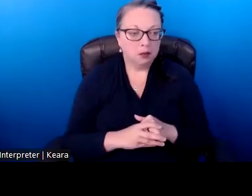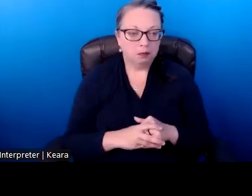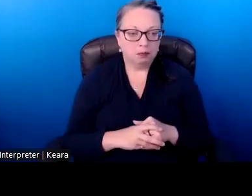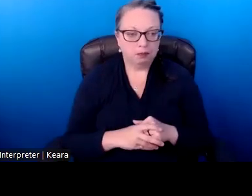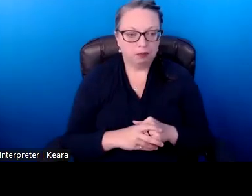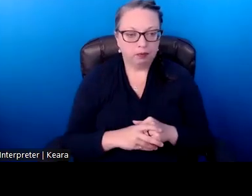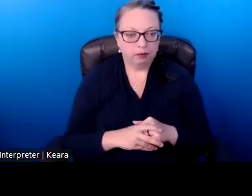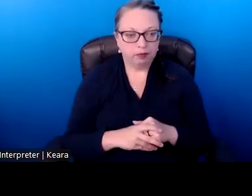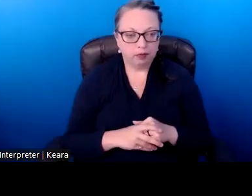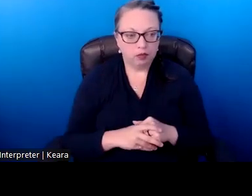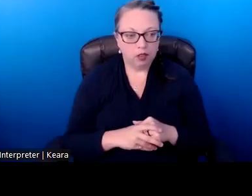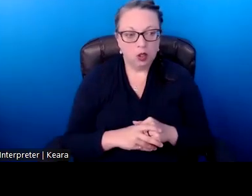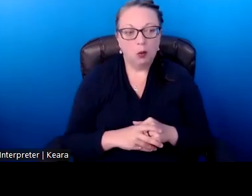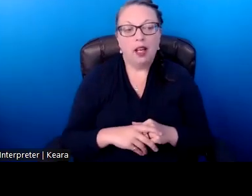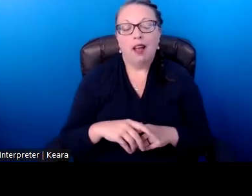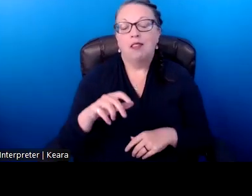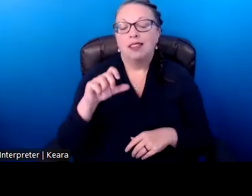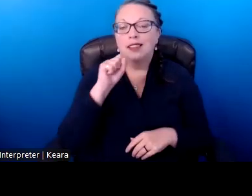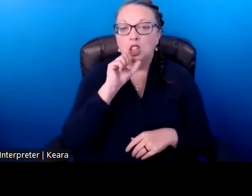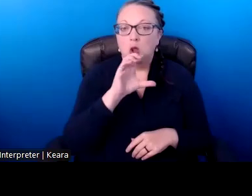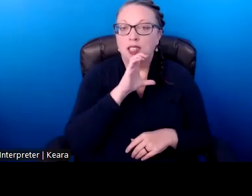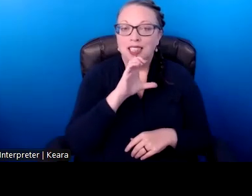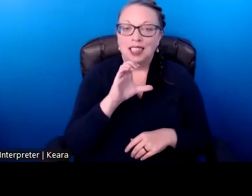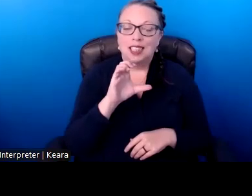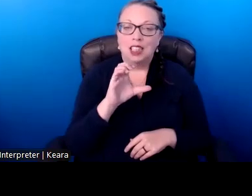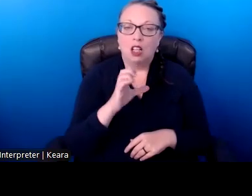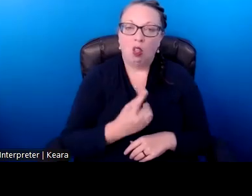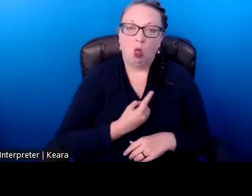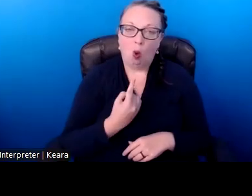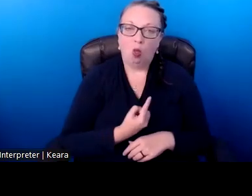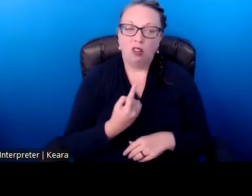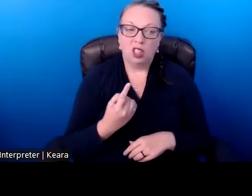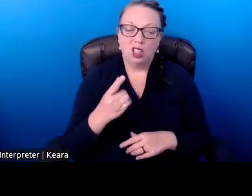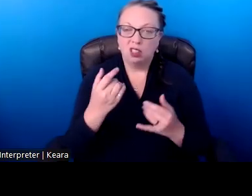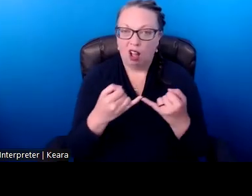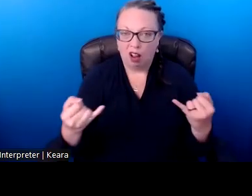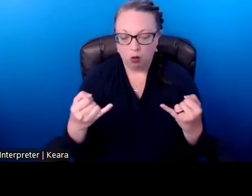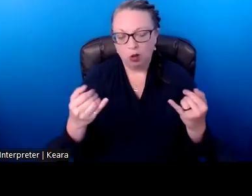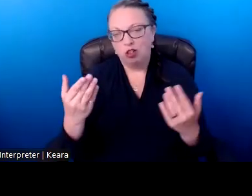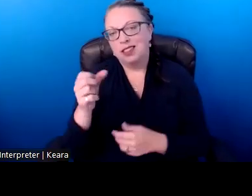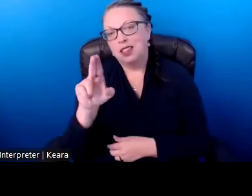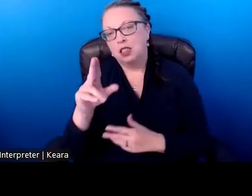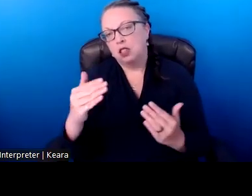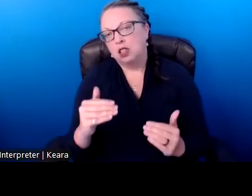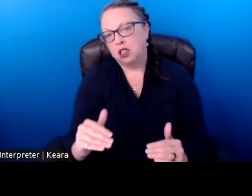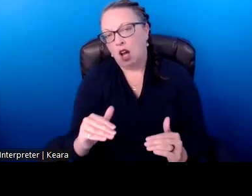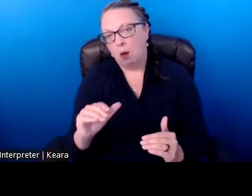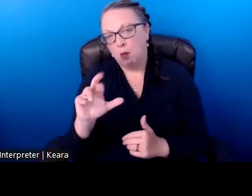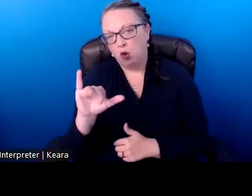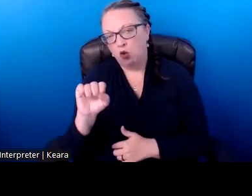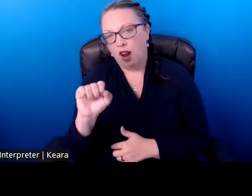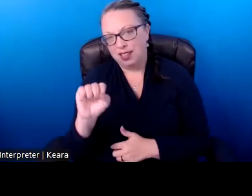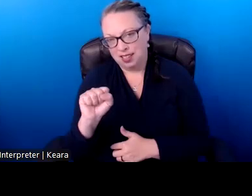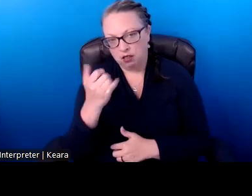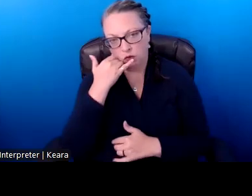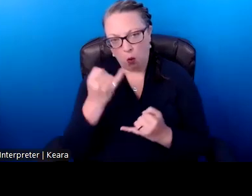We also have the Senior Loneliness Line, which is a sub-crisis telephone line for older adults,